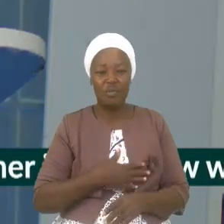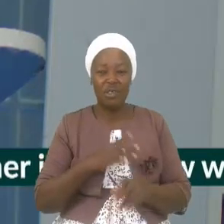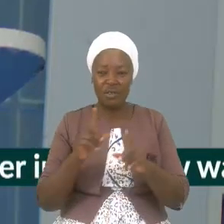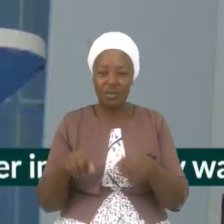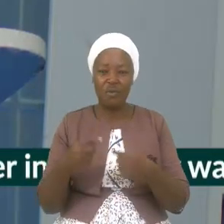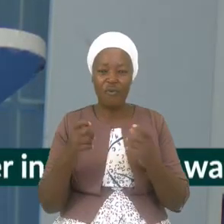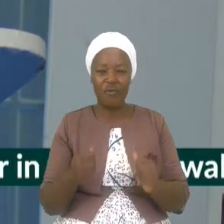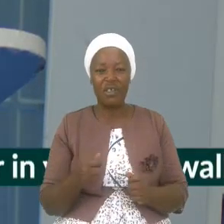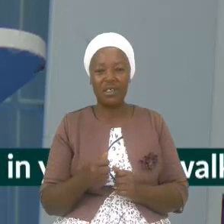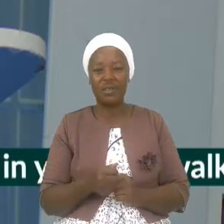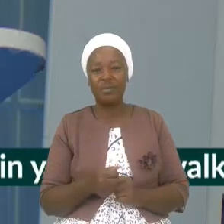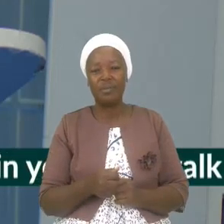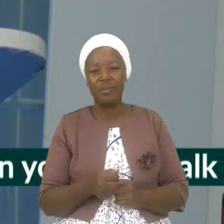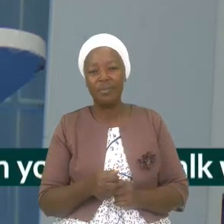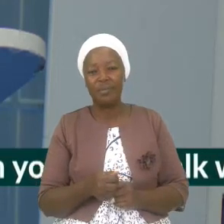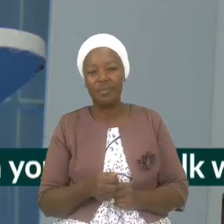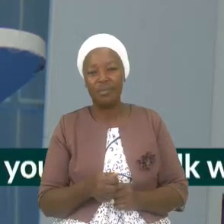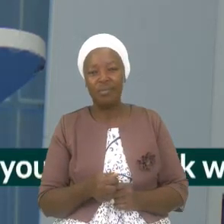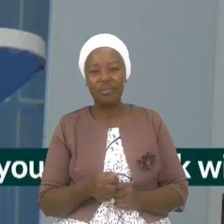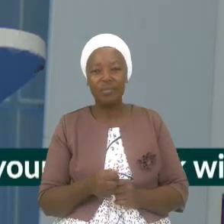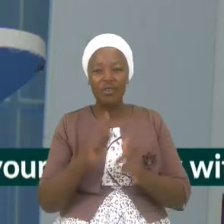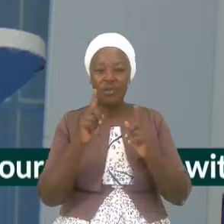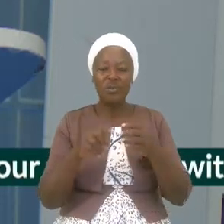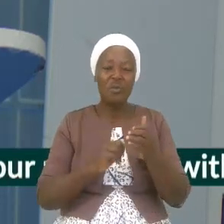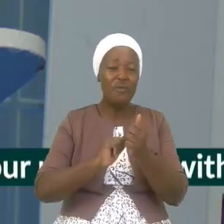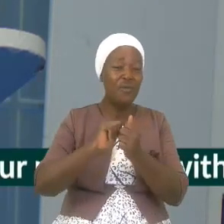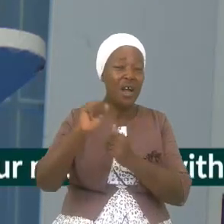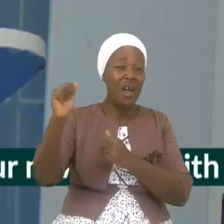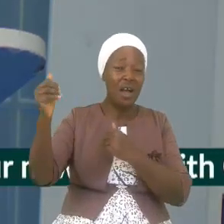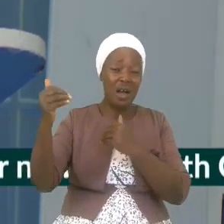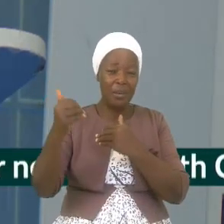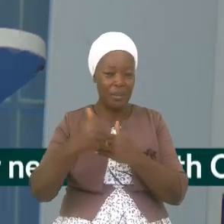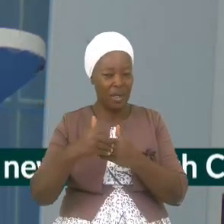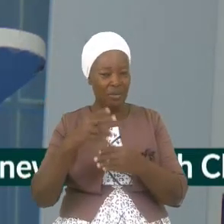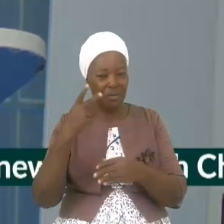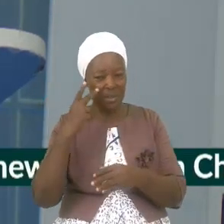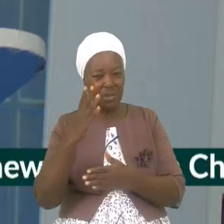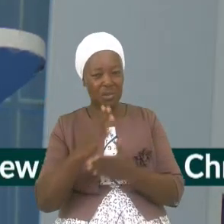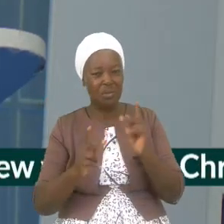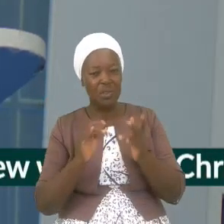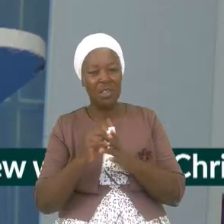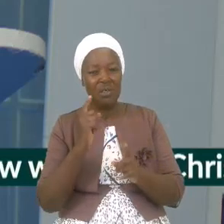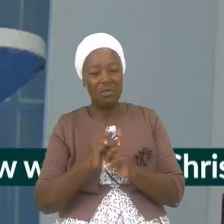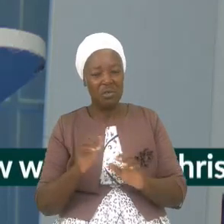back. Probably we have some that overflow across